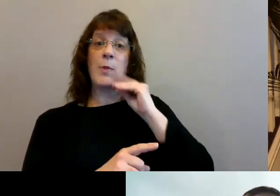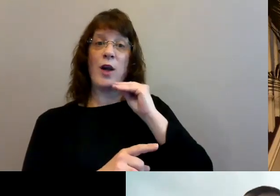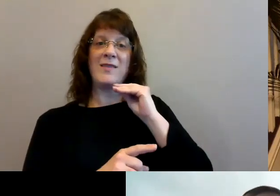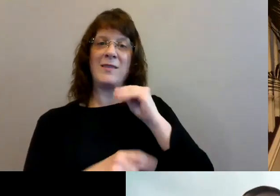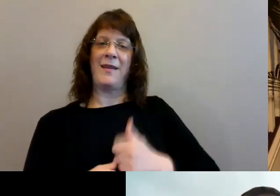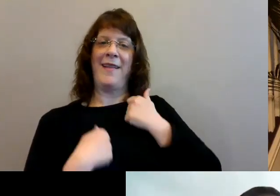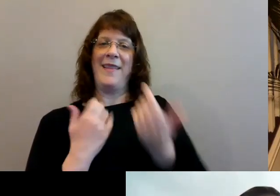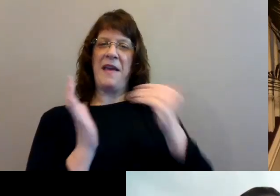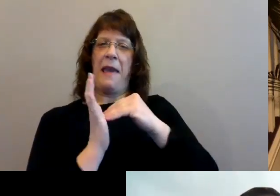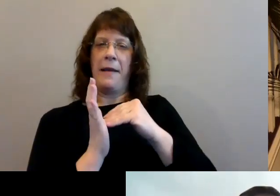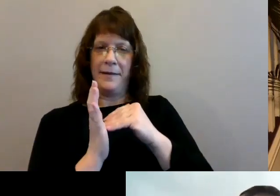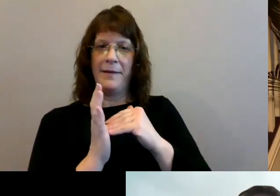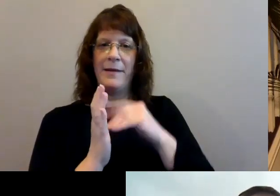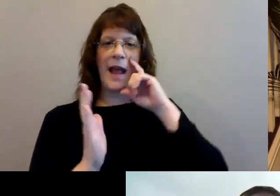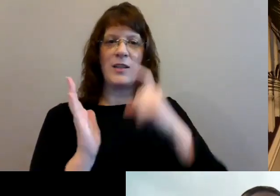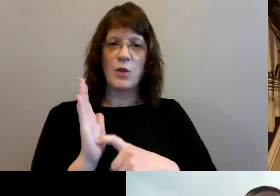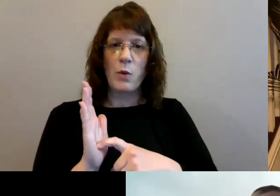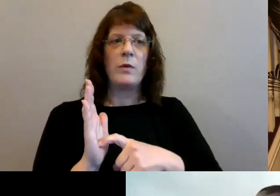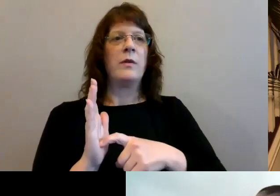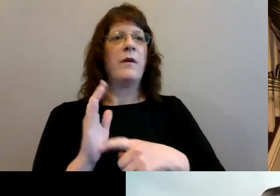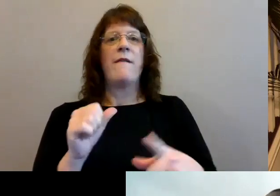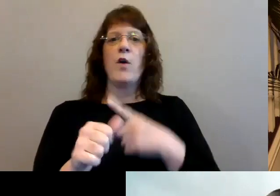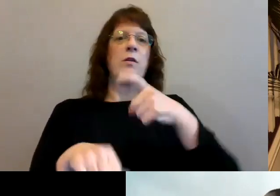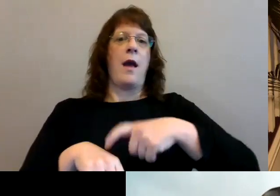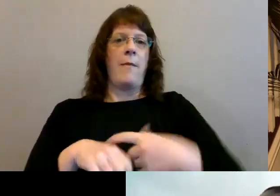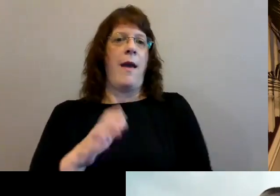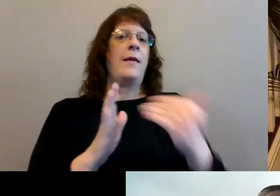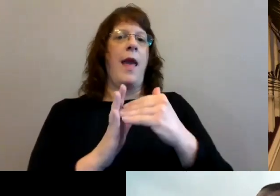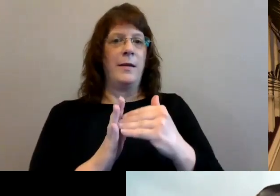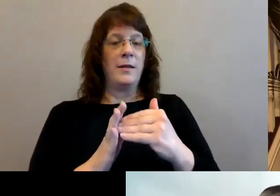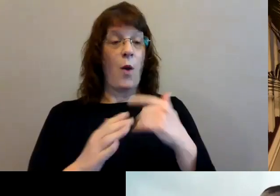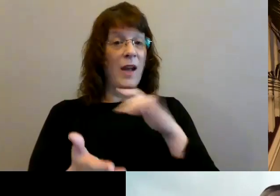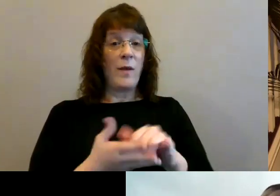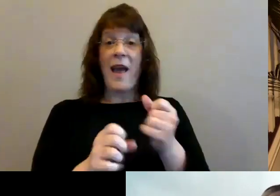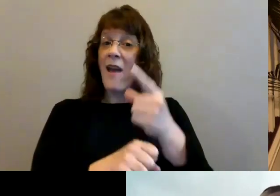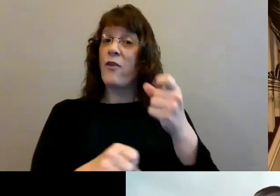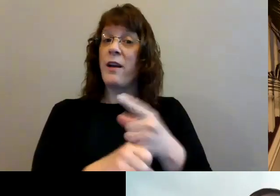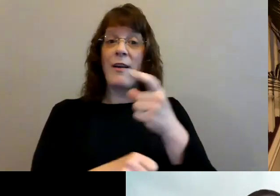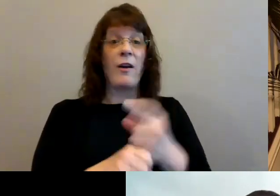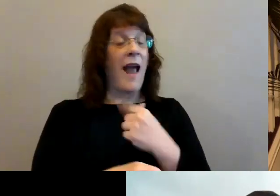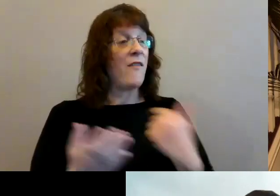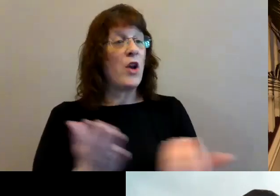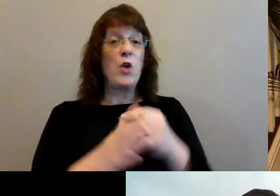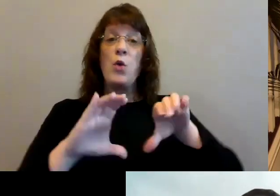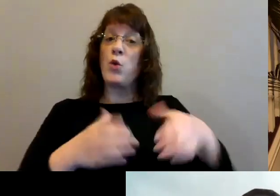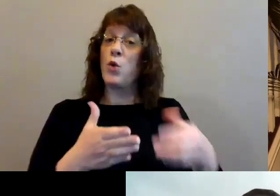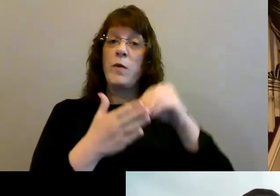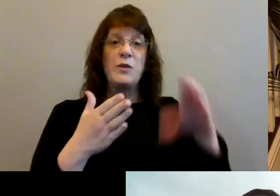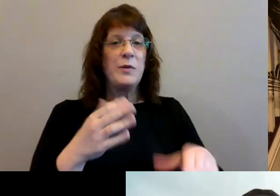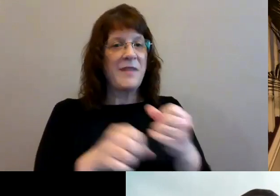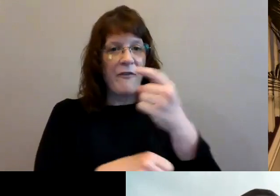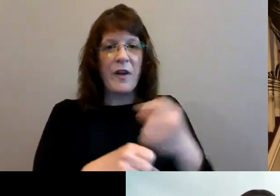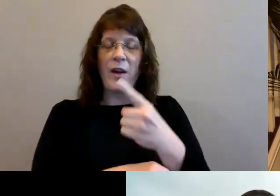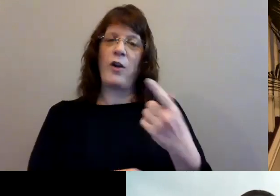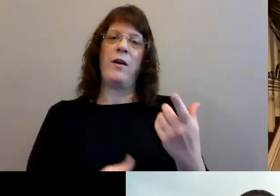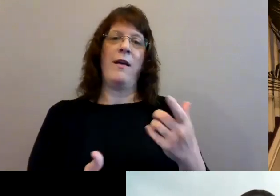like discovering all these things for the first time. So I get to do this every year. Basically, I have a new crew of students, and that part